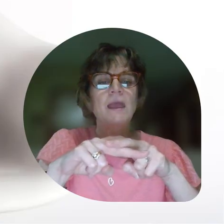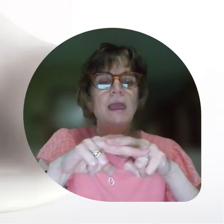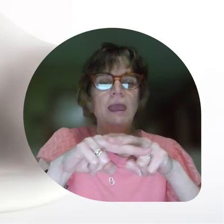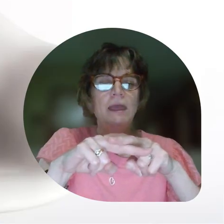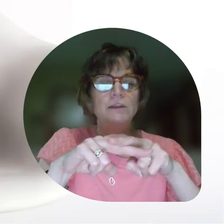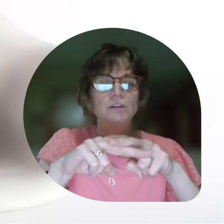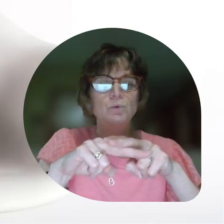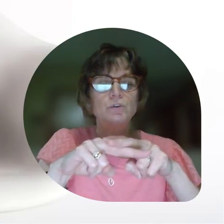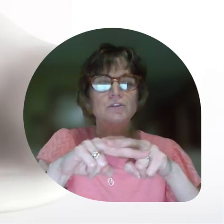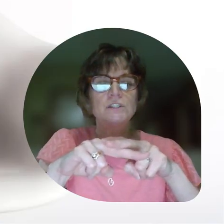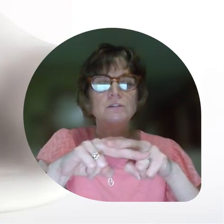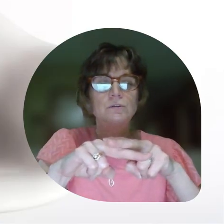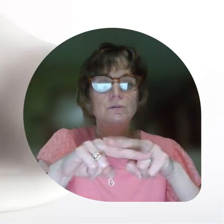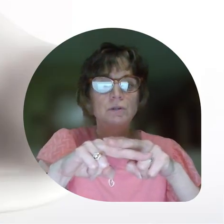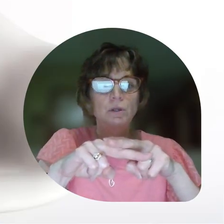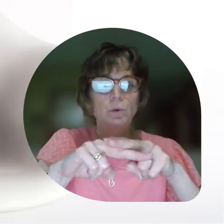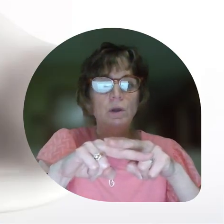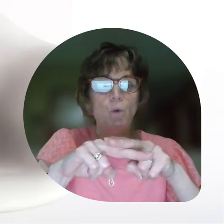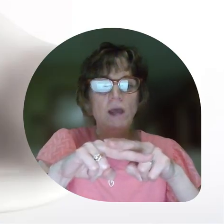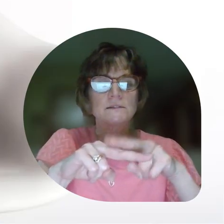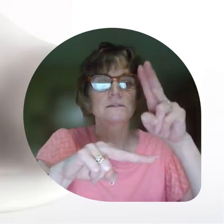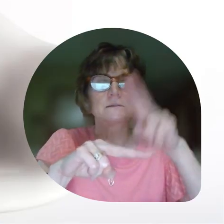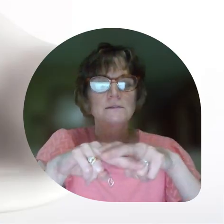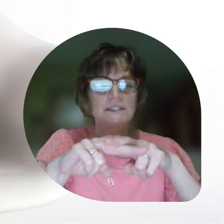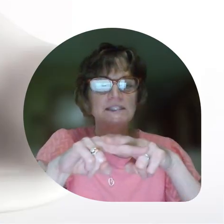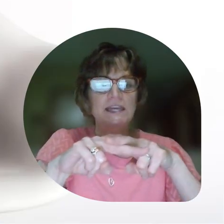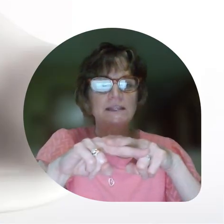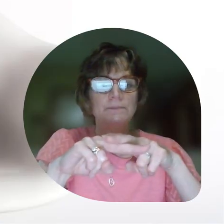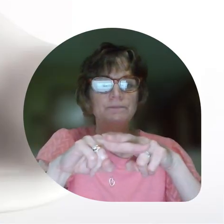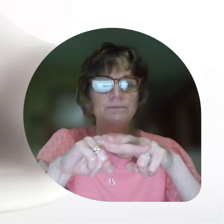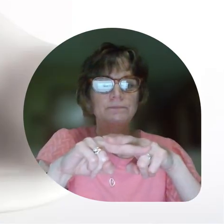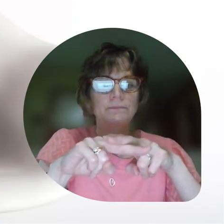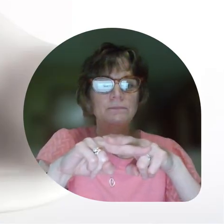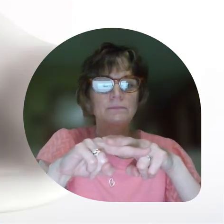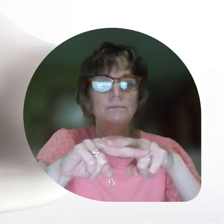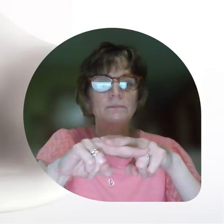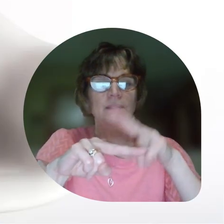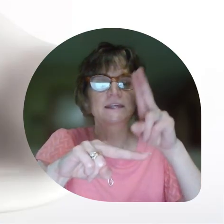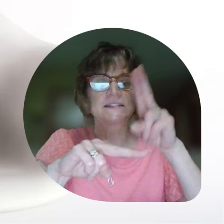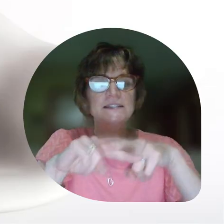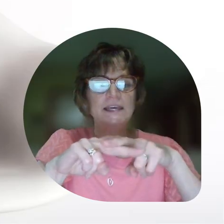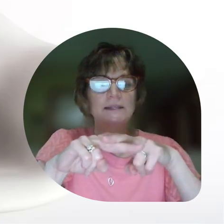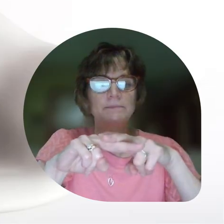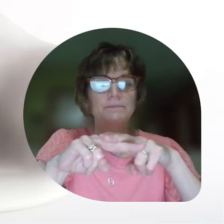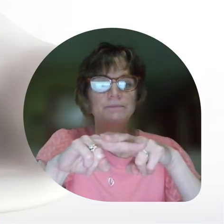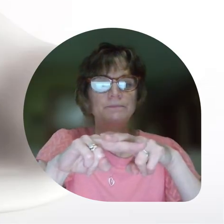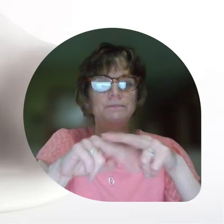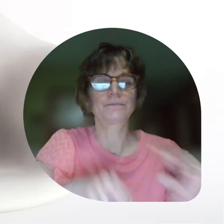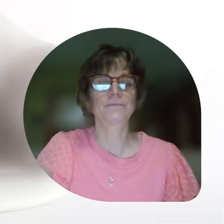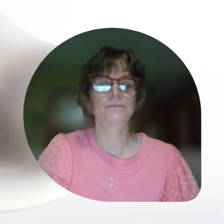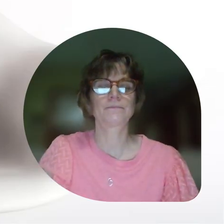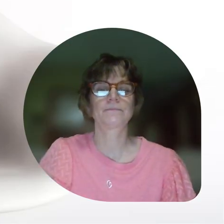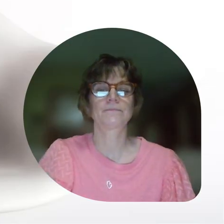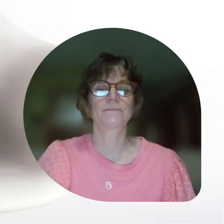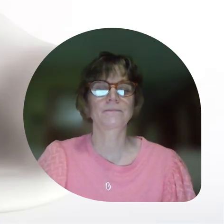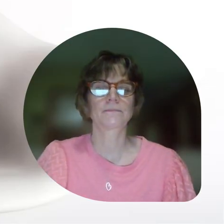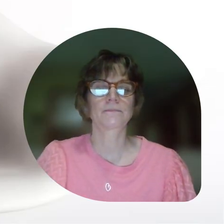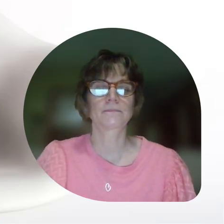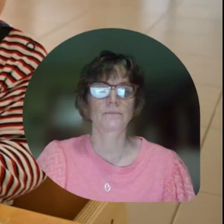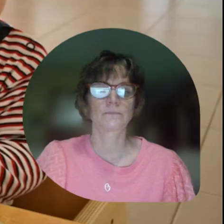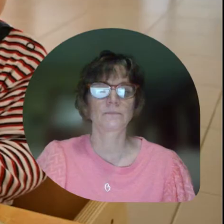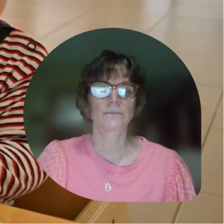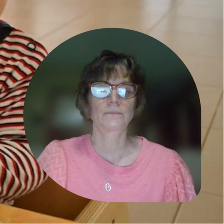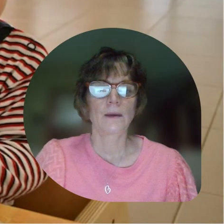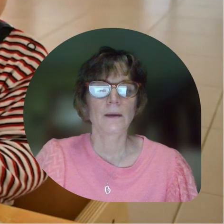top. And you would just do it once. Sit. Sit.